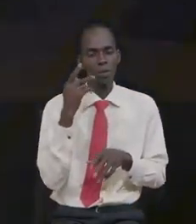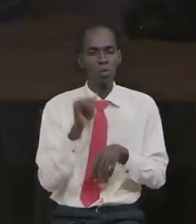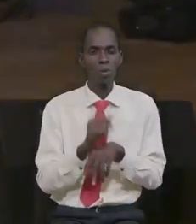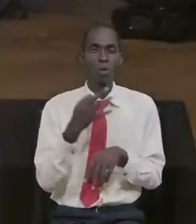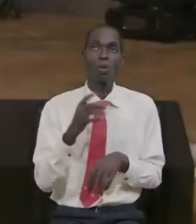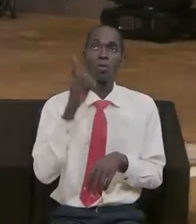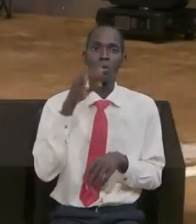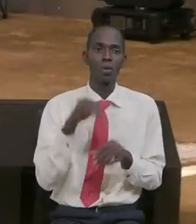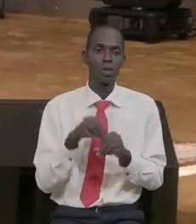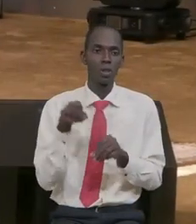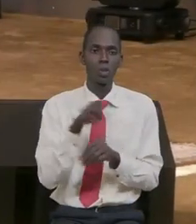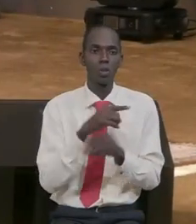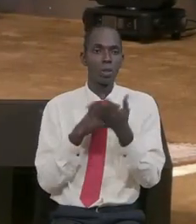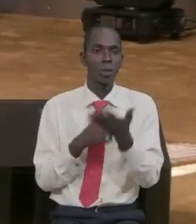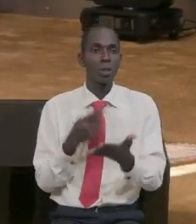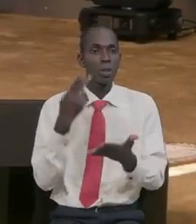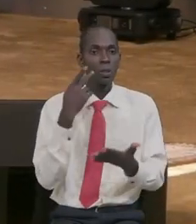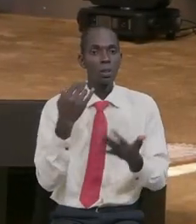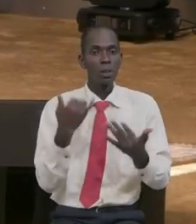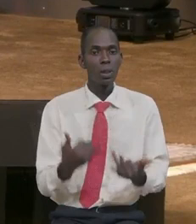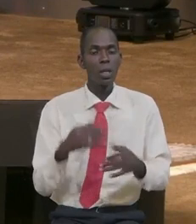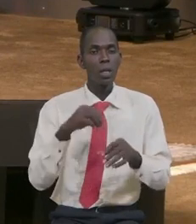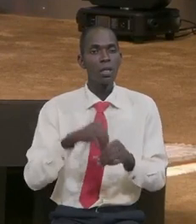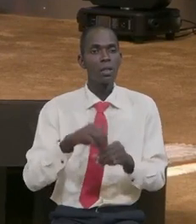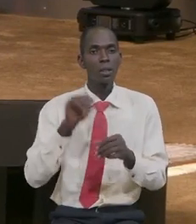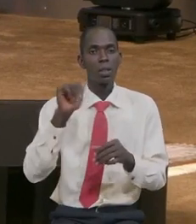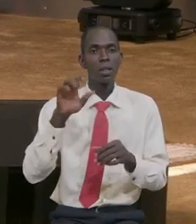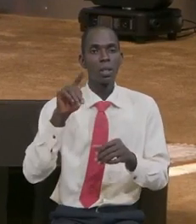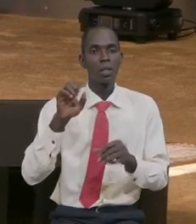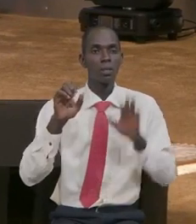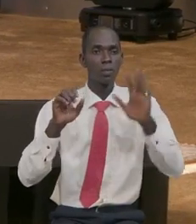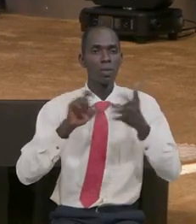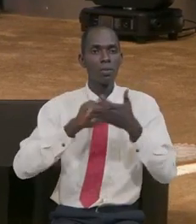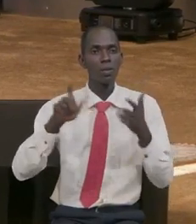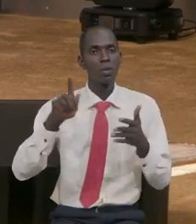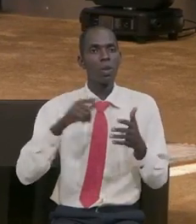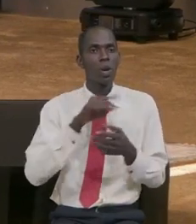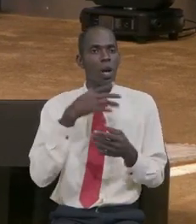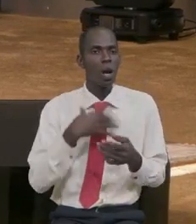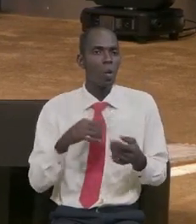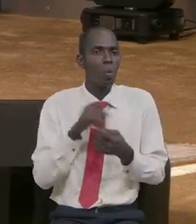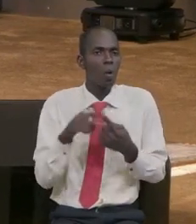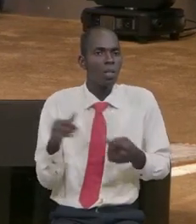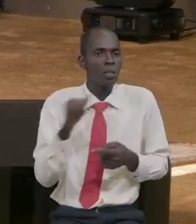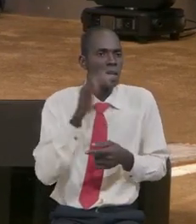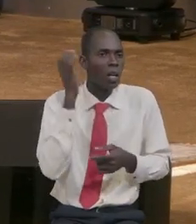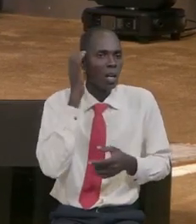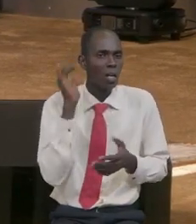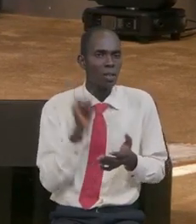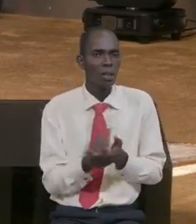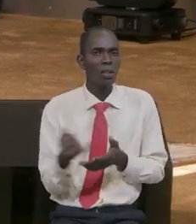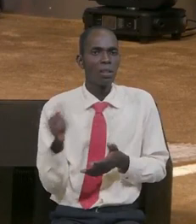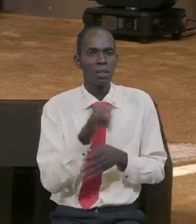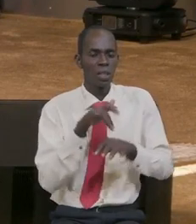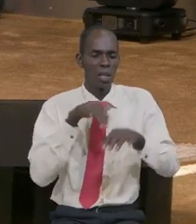Verse 21 it says, when they heard that, they entered into the temple